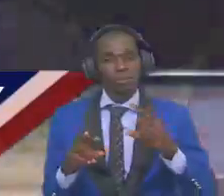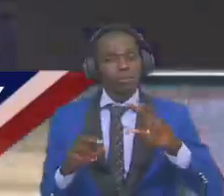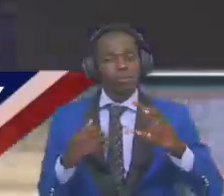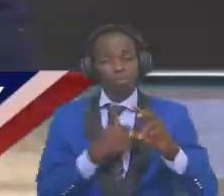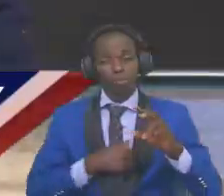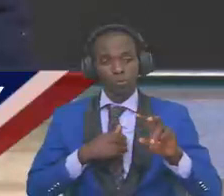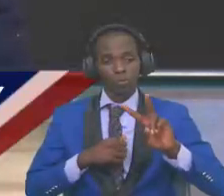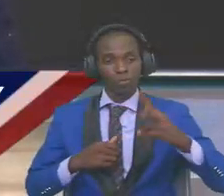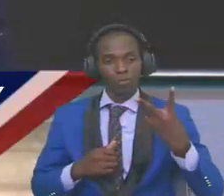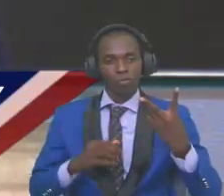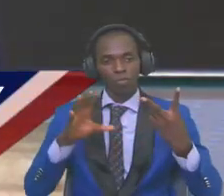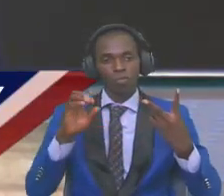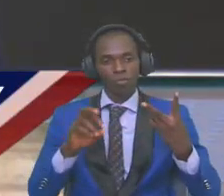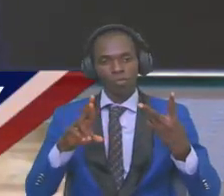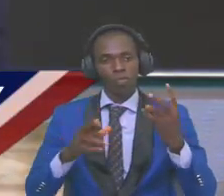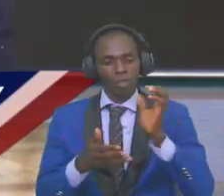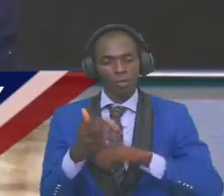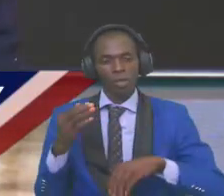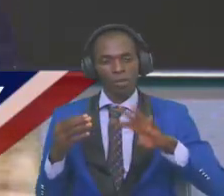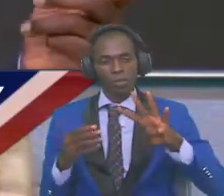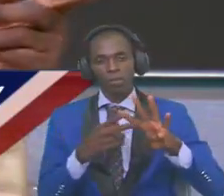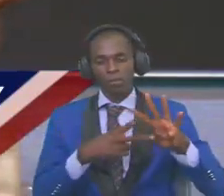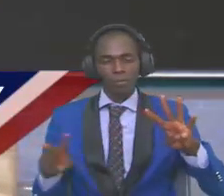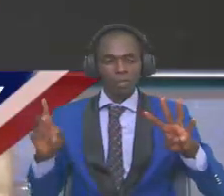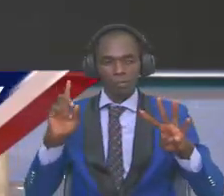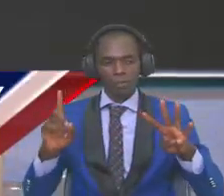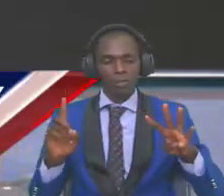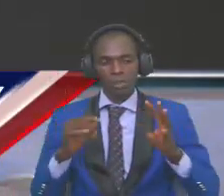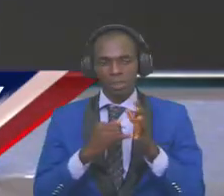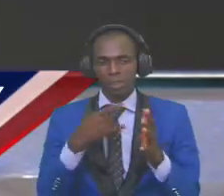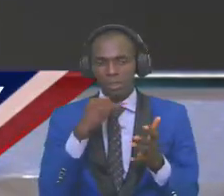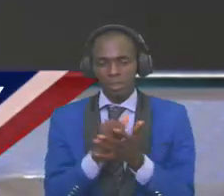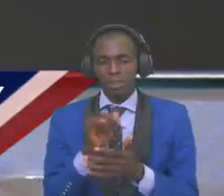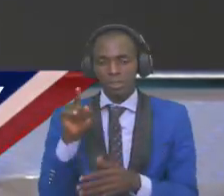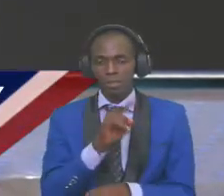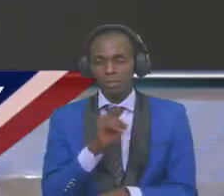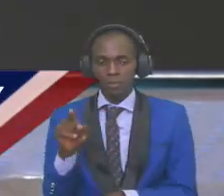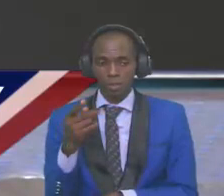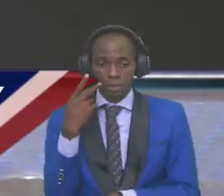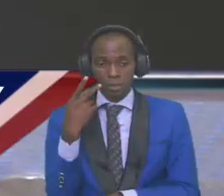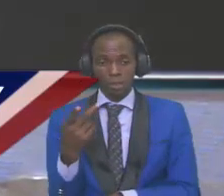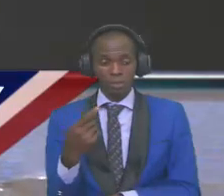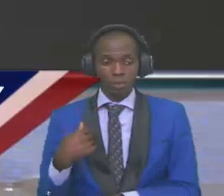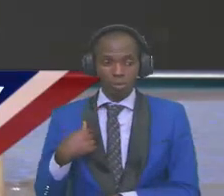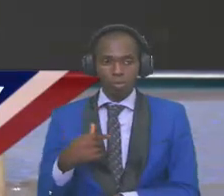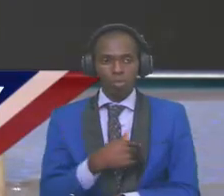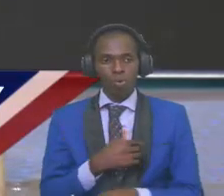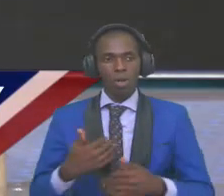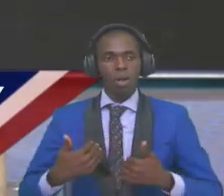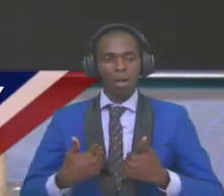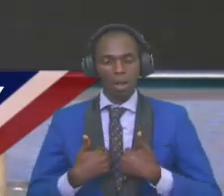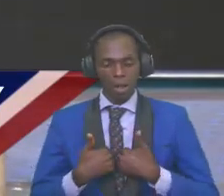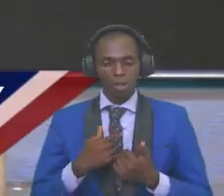2 Corinthians chapter 4, reading from verse 1. Therefore, seeing we have